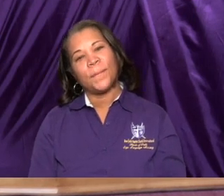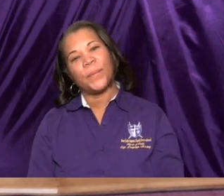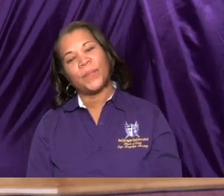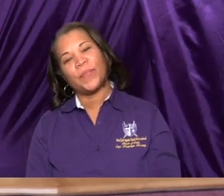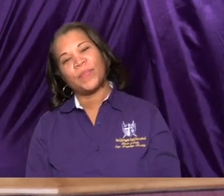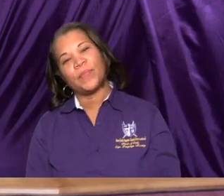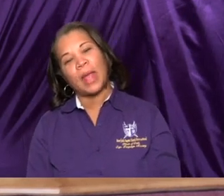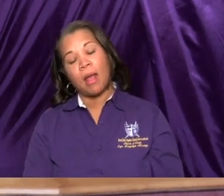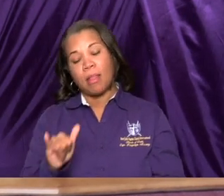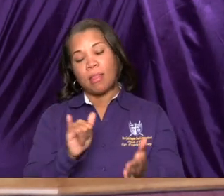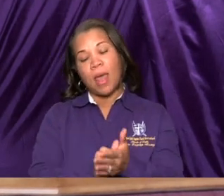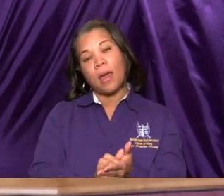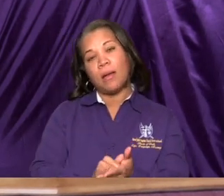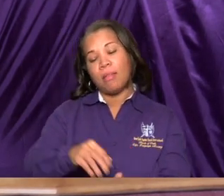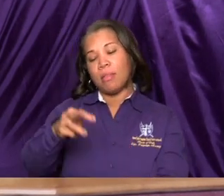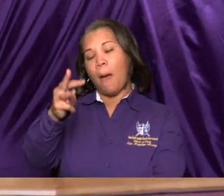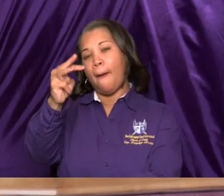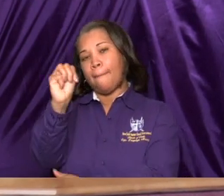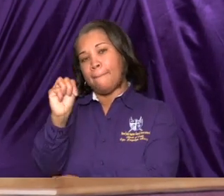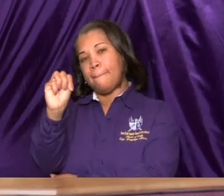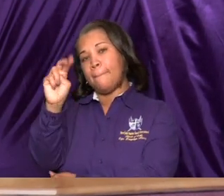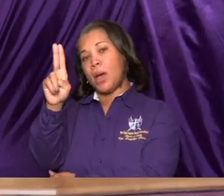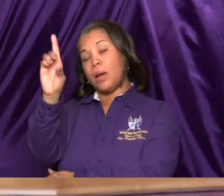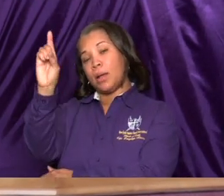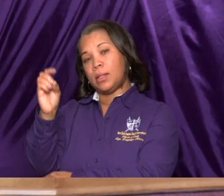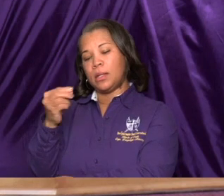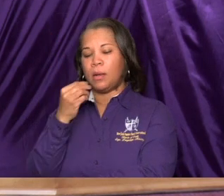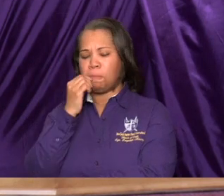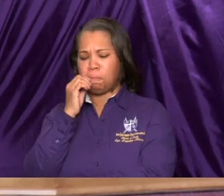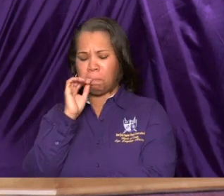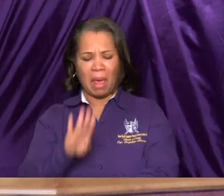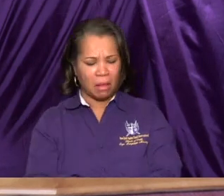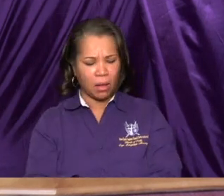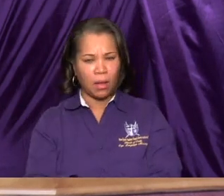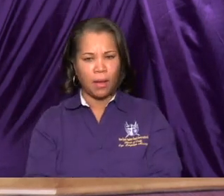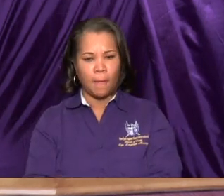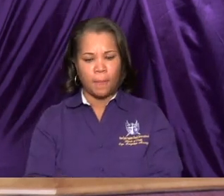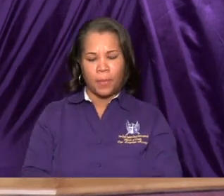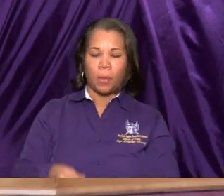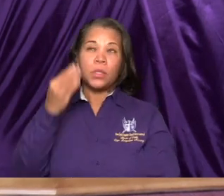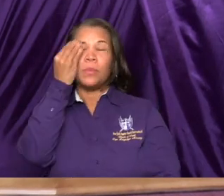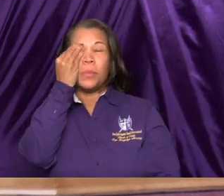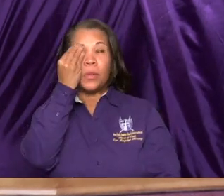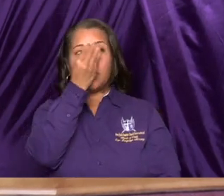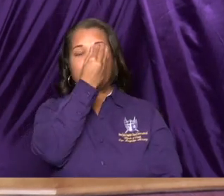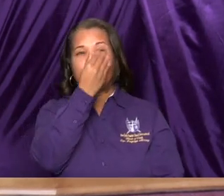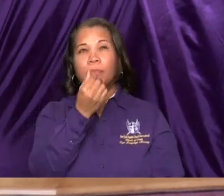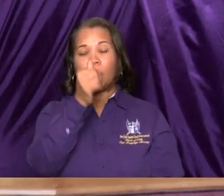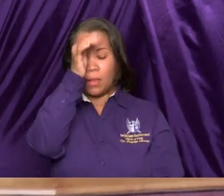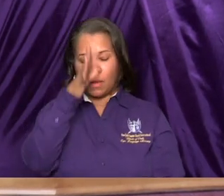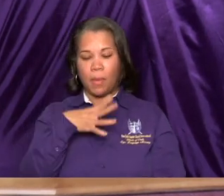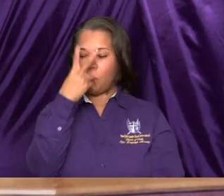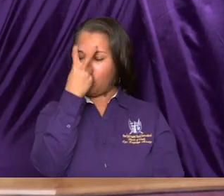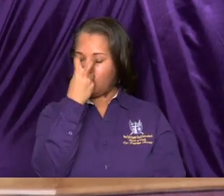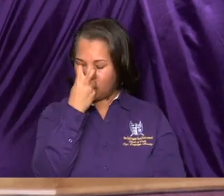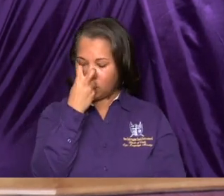that the mud and the spit that was put in the blind beggar's eyes was taking him